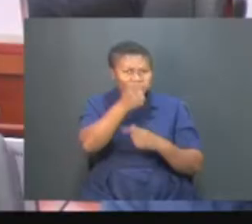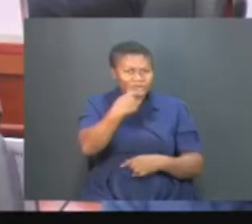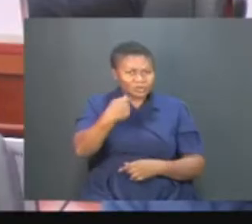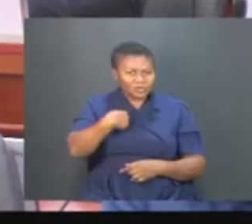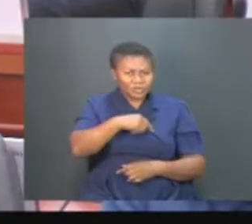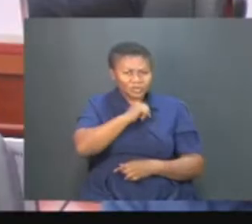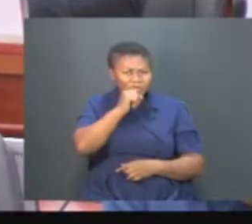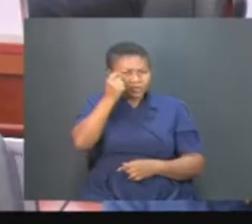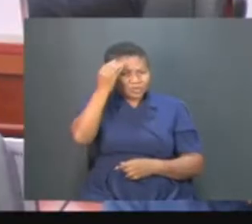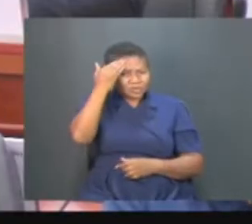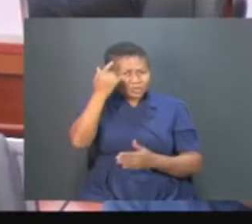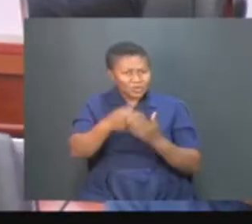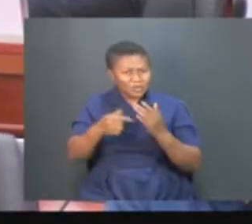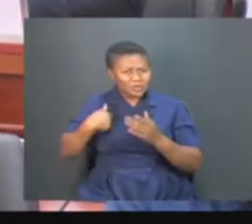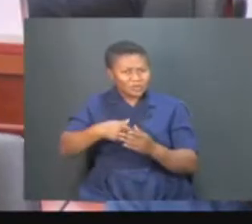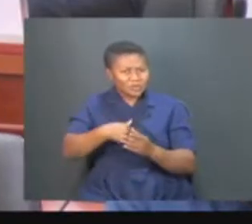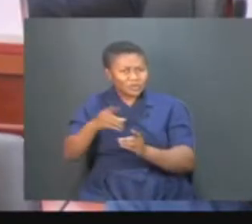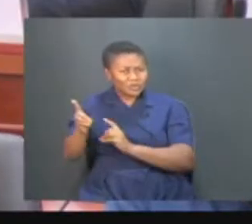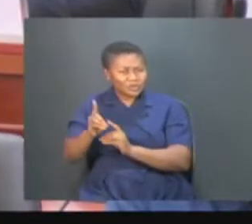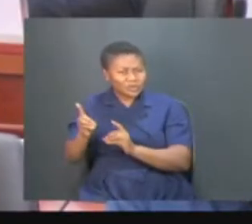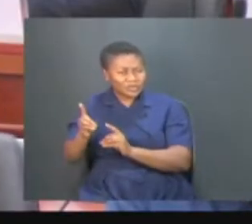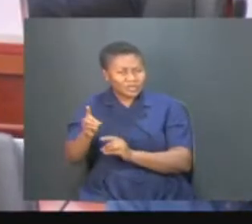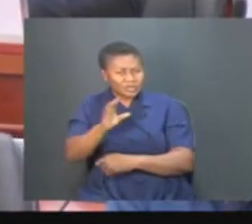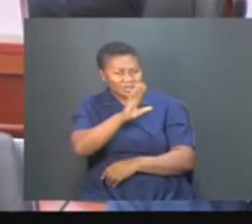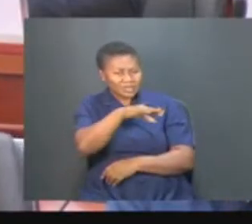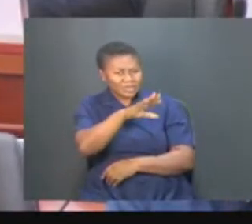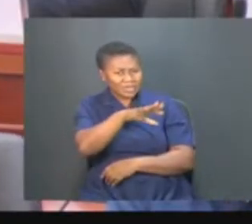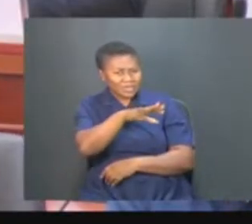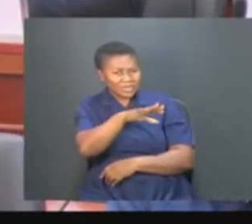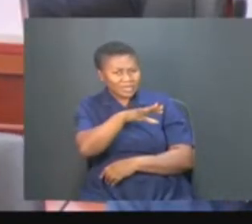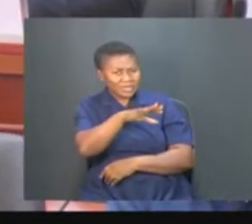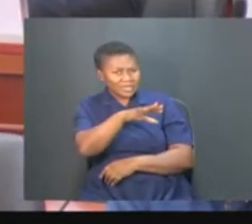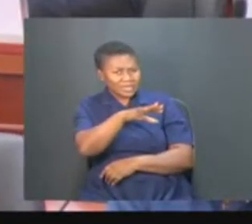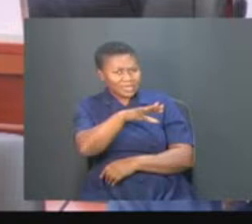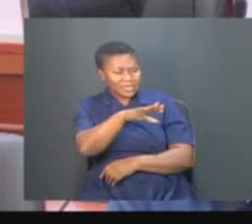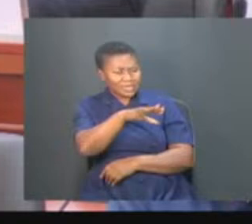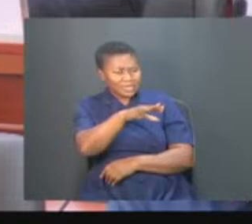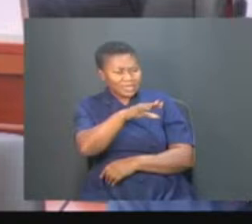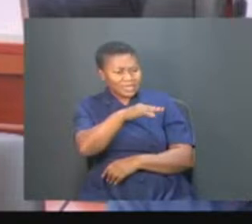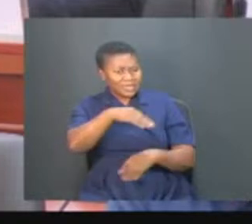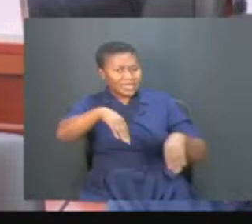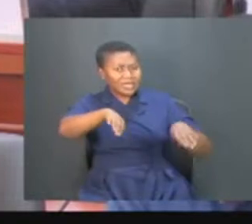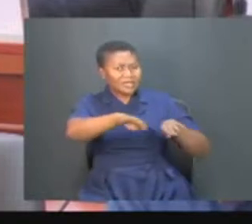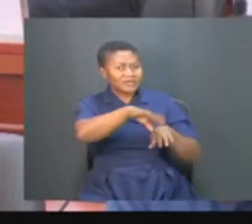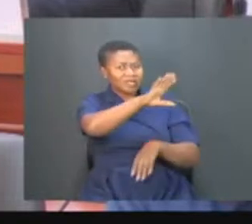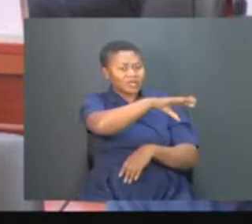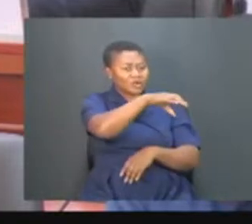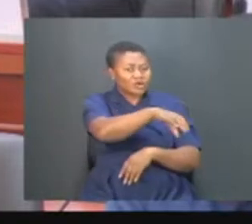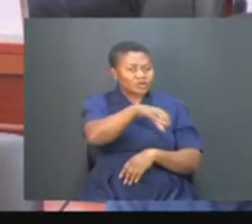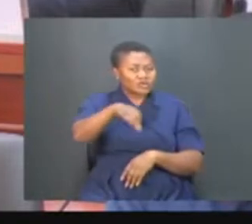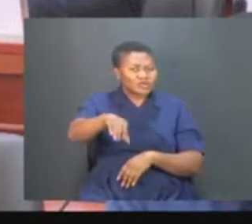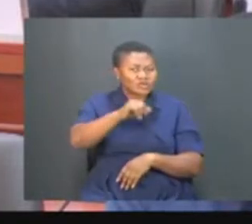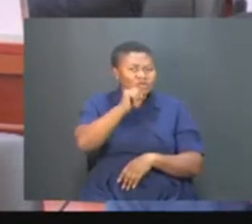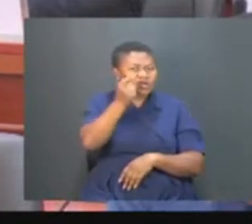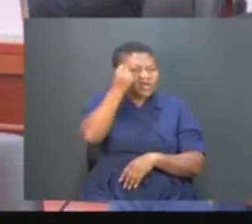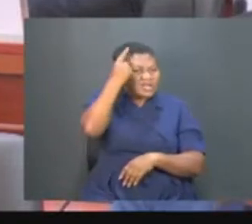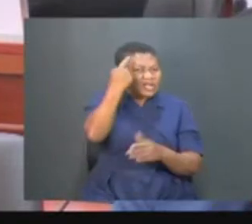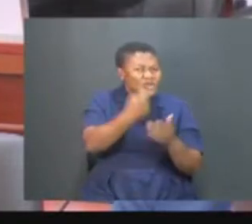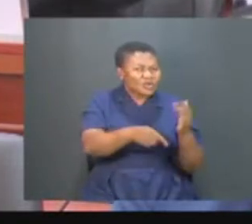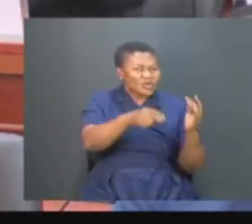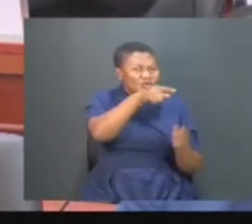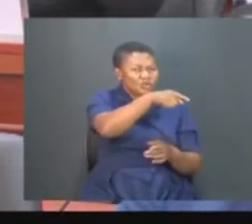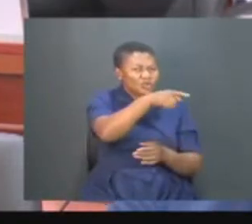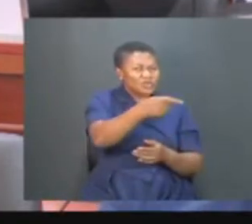doing? Honorable Speaker, it appears your constituent also didn't even know what you were talking about because your candidate lost in your